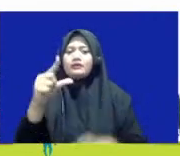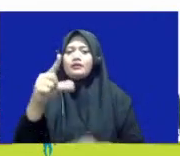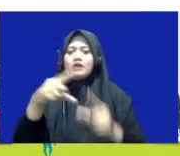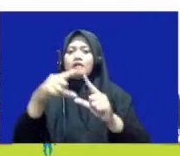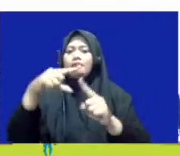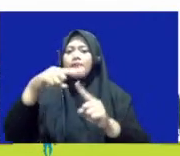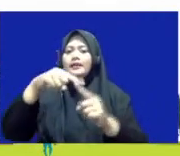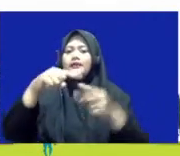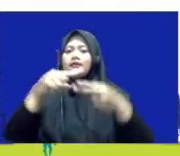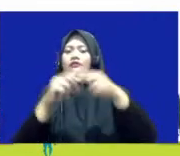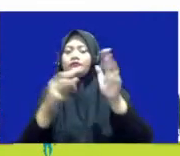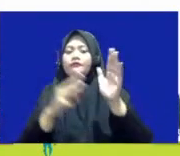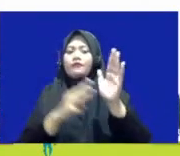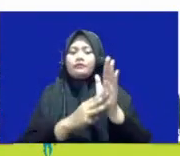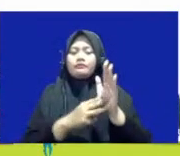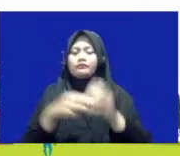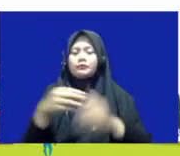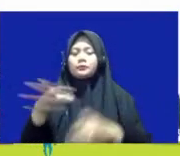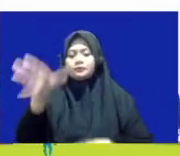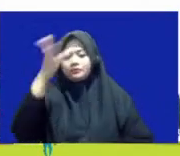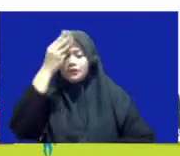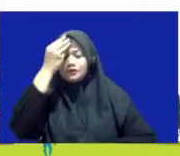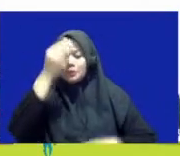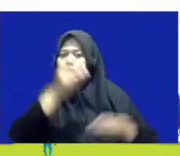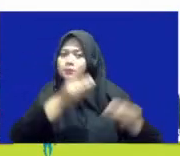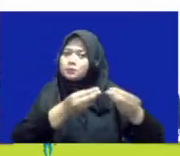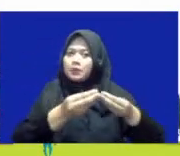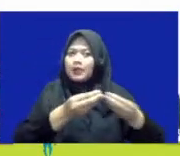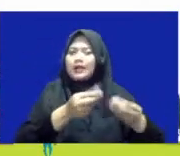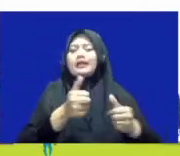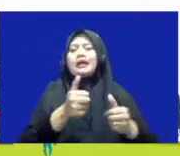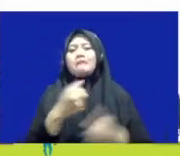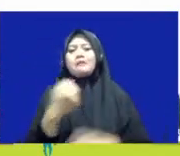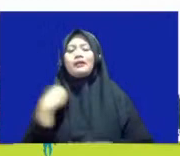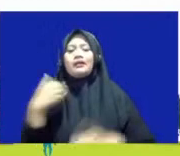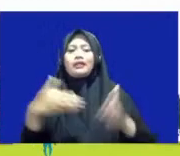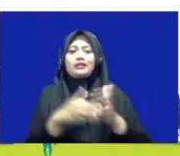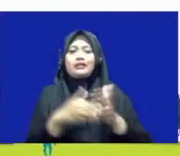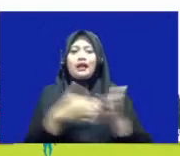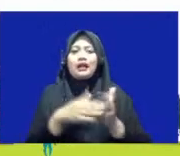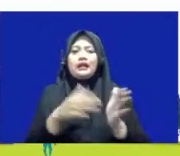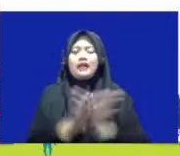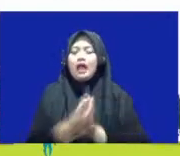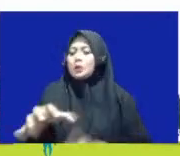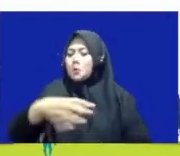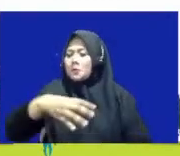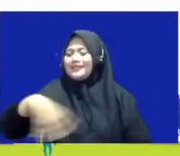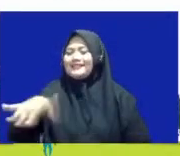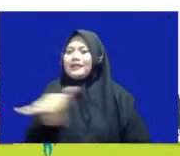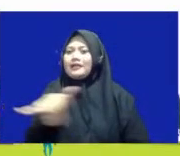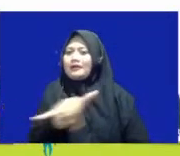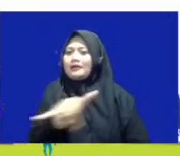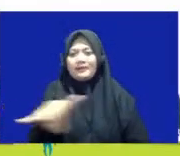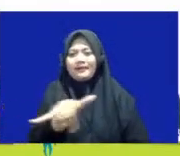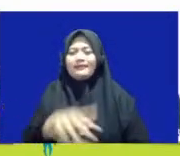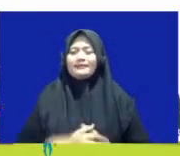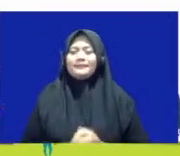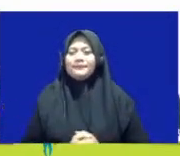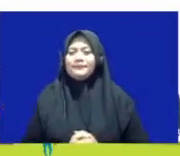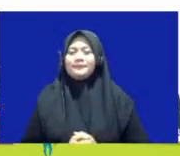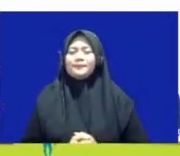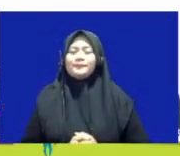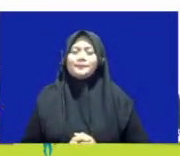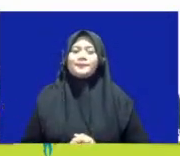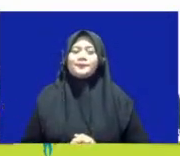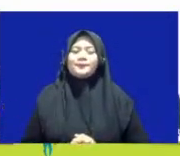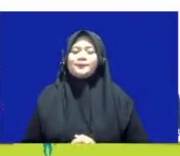similar conditions and challenges. The World Food Programme is leveraging South-South and Triangular